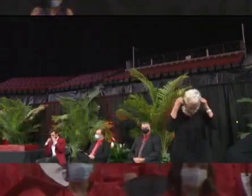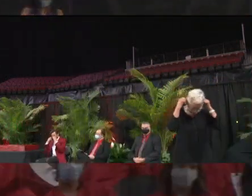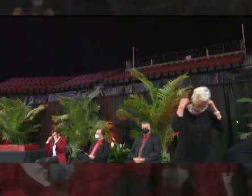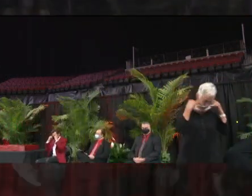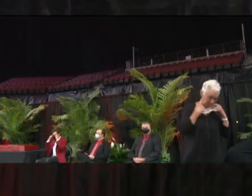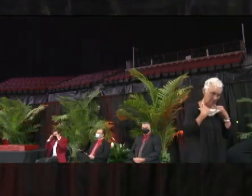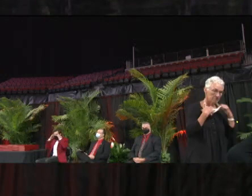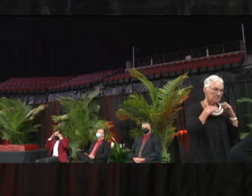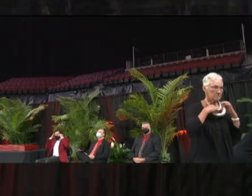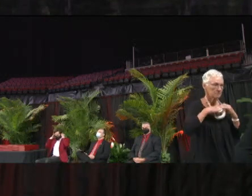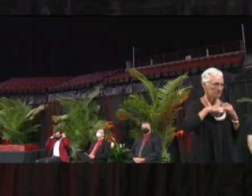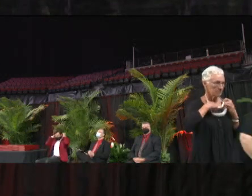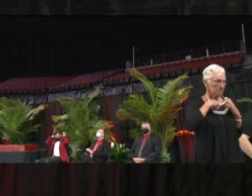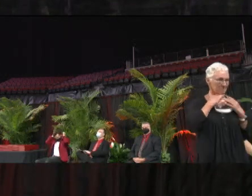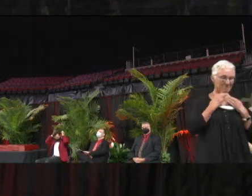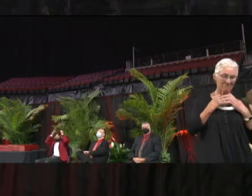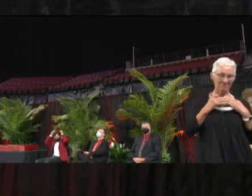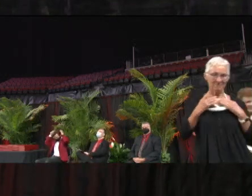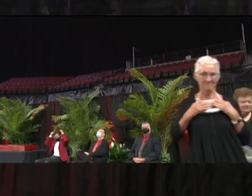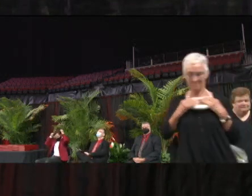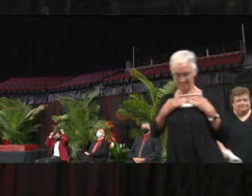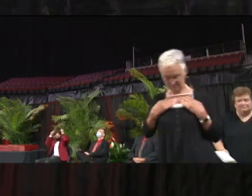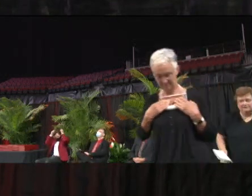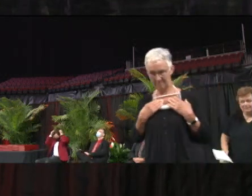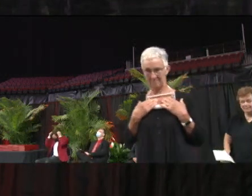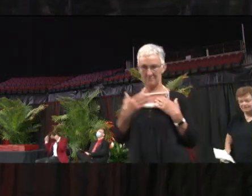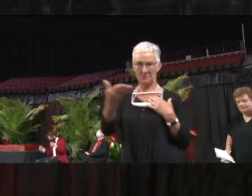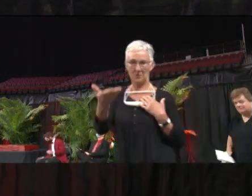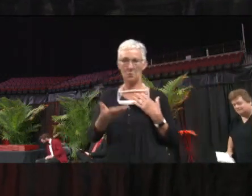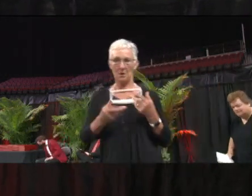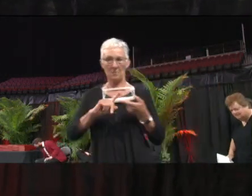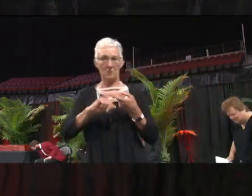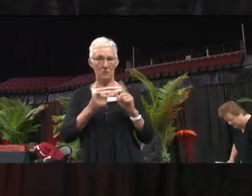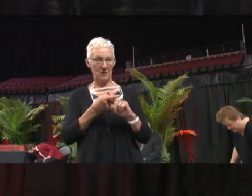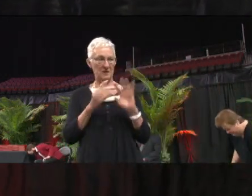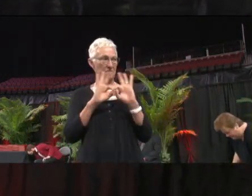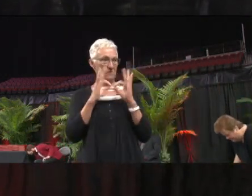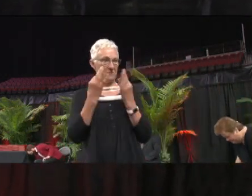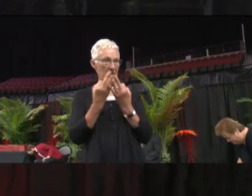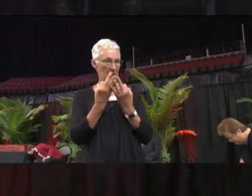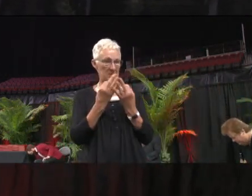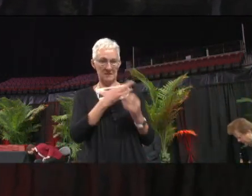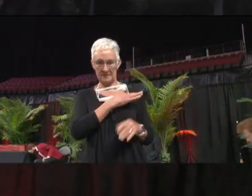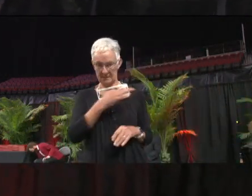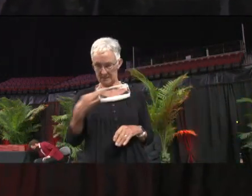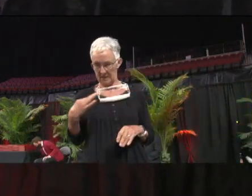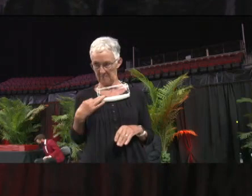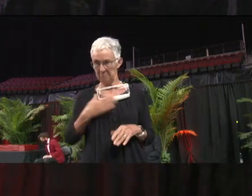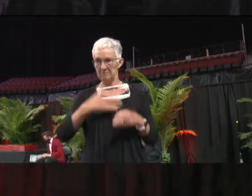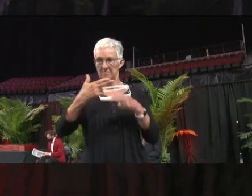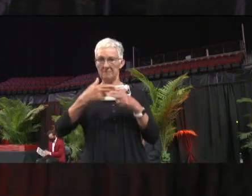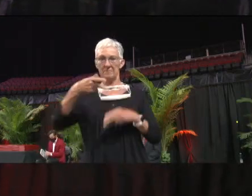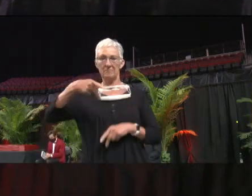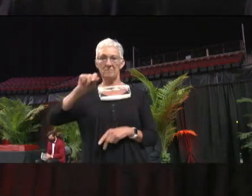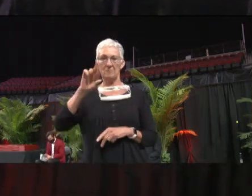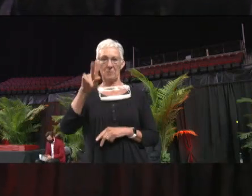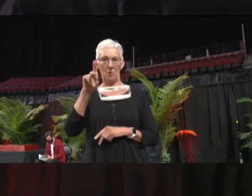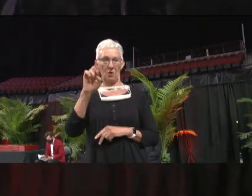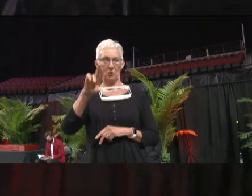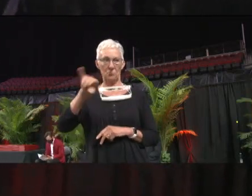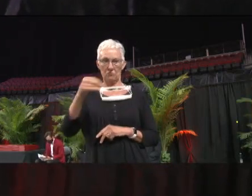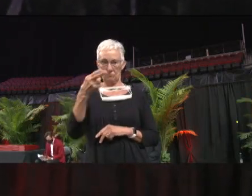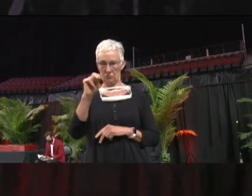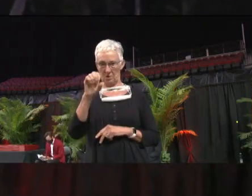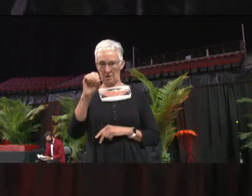Welcome, friends, families, teachers, staff, and class of 2020. My name is Parker Johnson, and I'm a senior at Lincoln High